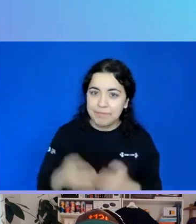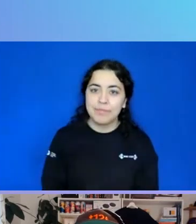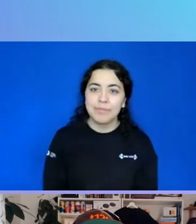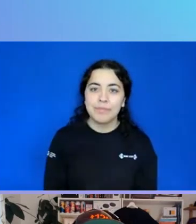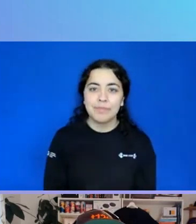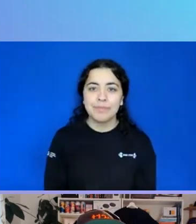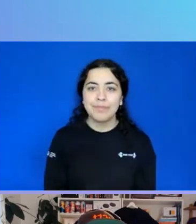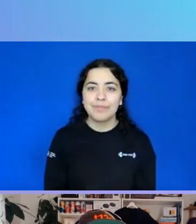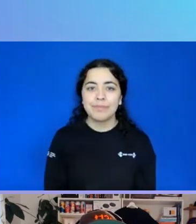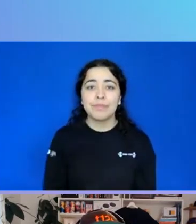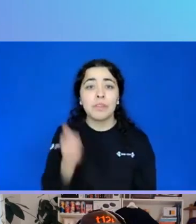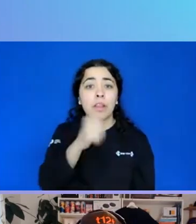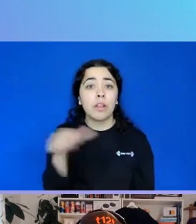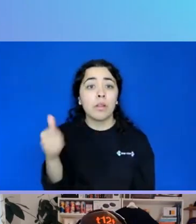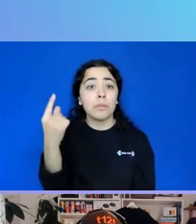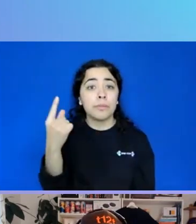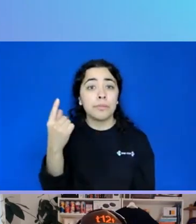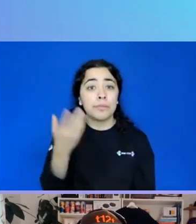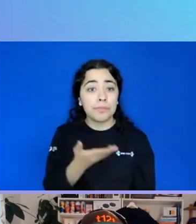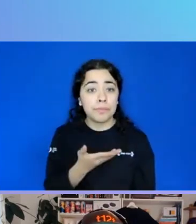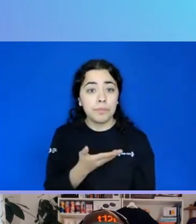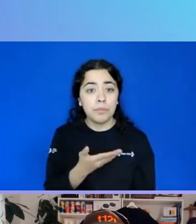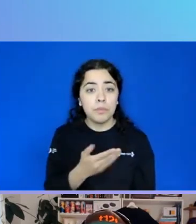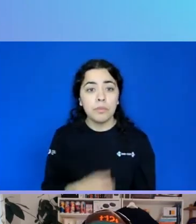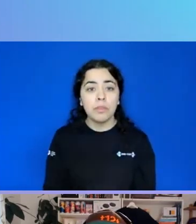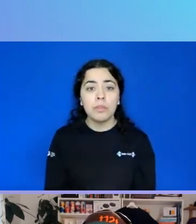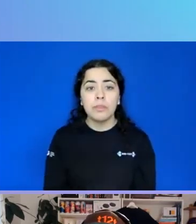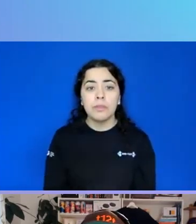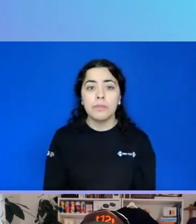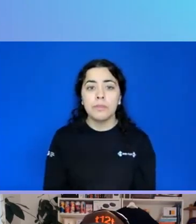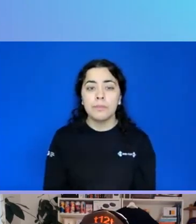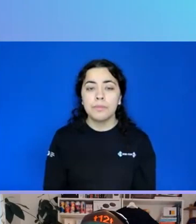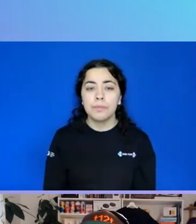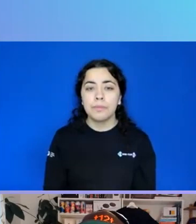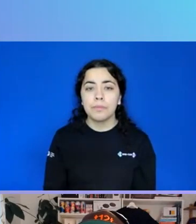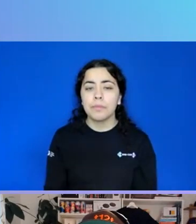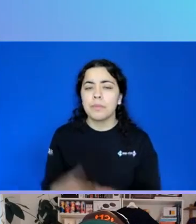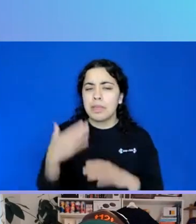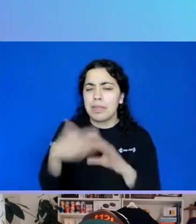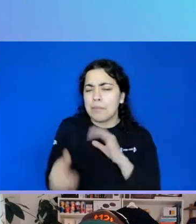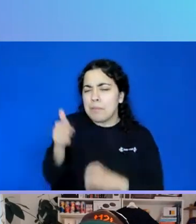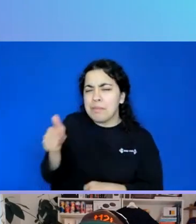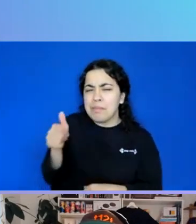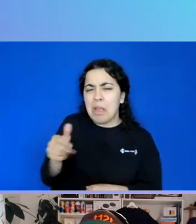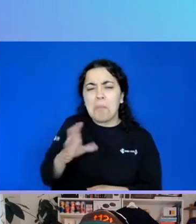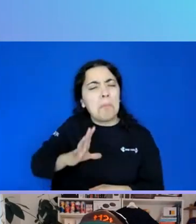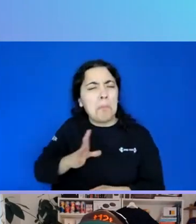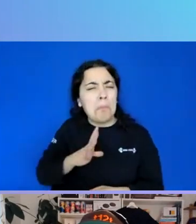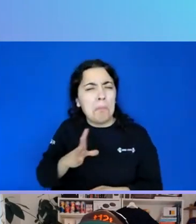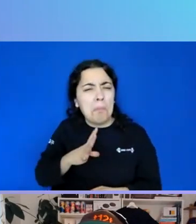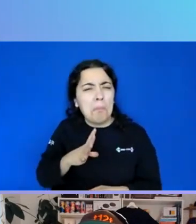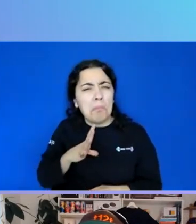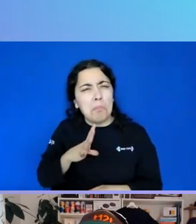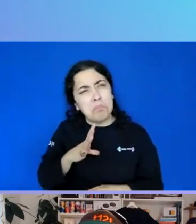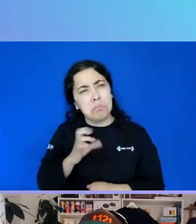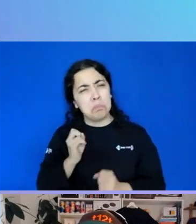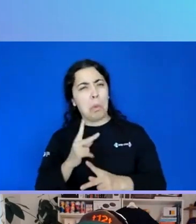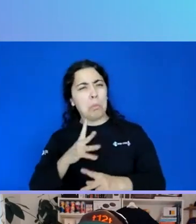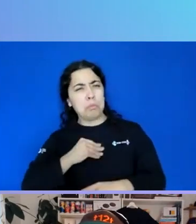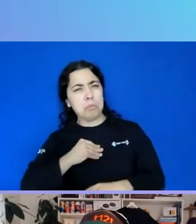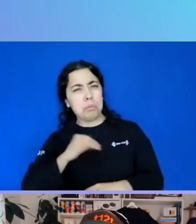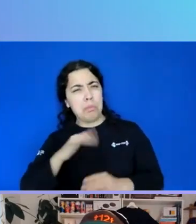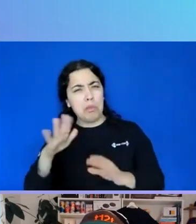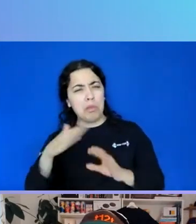And another one that is, the email itself is quite okay, but